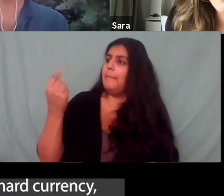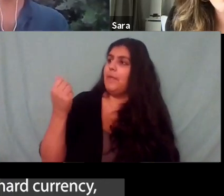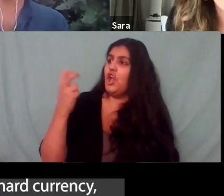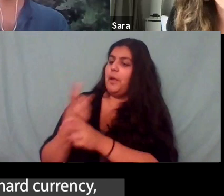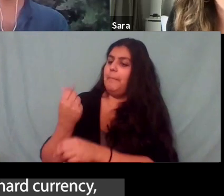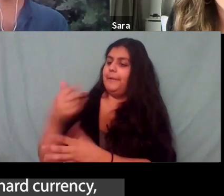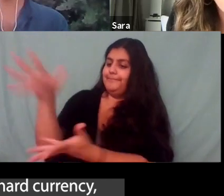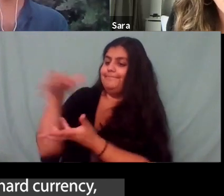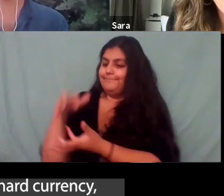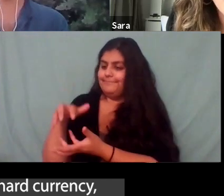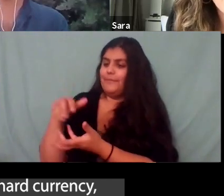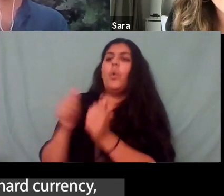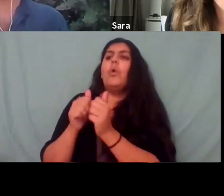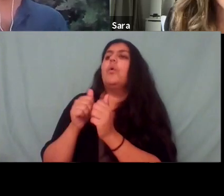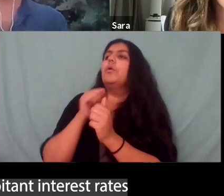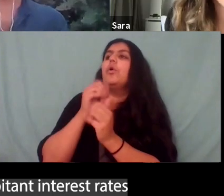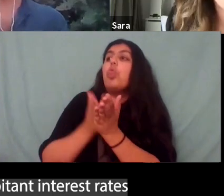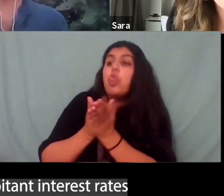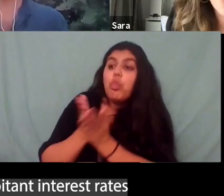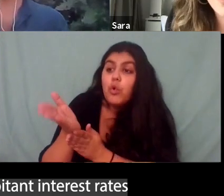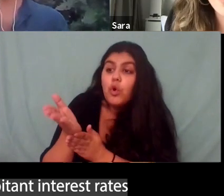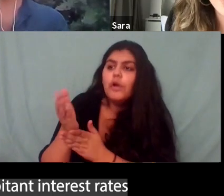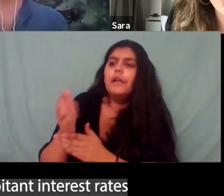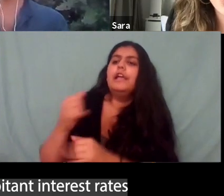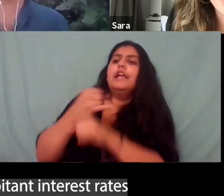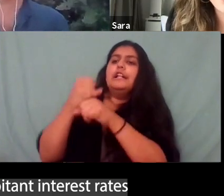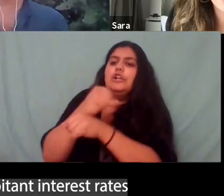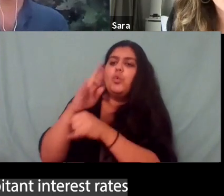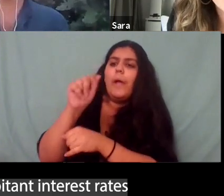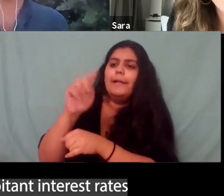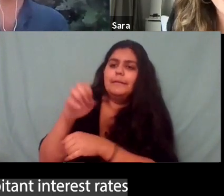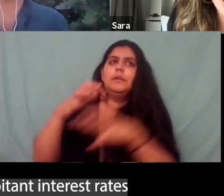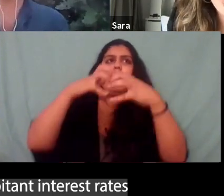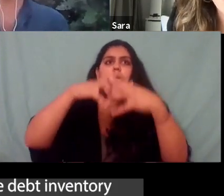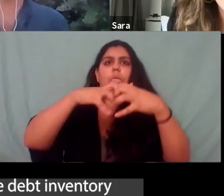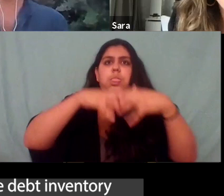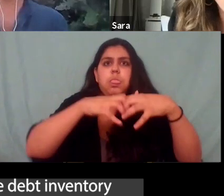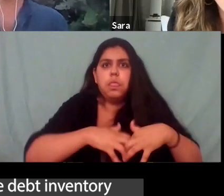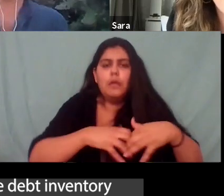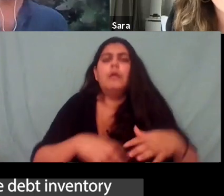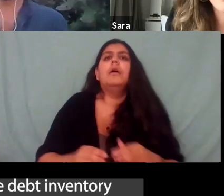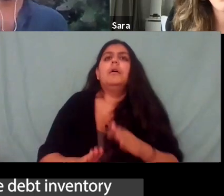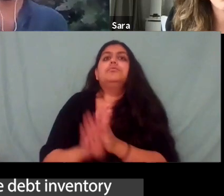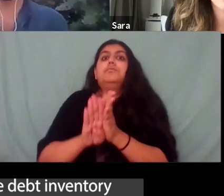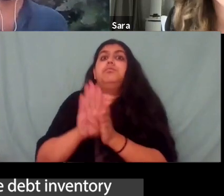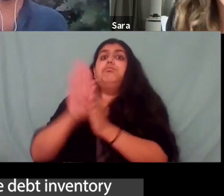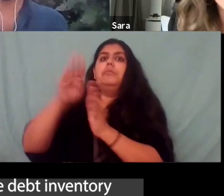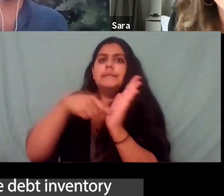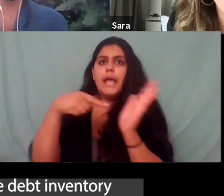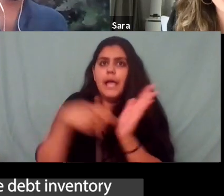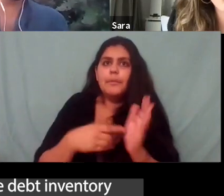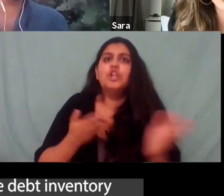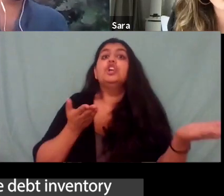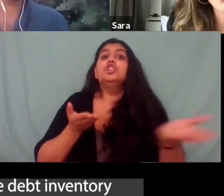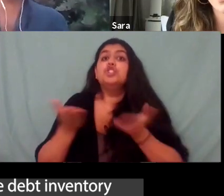currency, not through productive means, but through exorbitant interest rates that crippled the economy and increased the debt inventory and raised